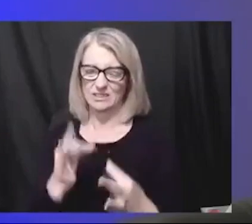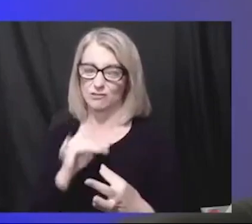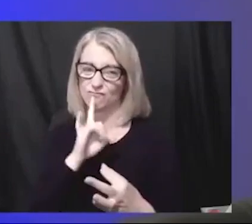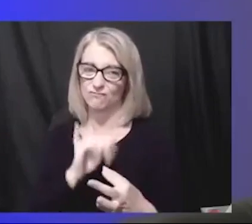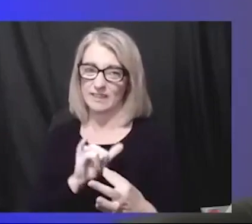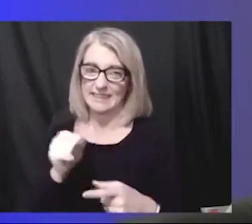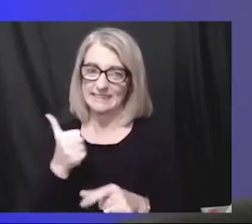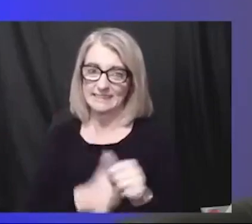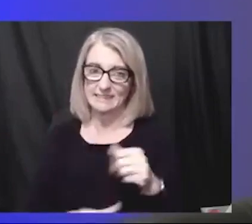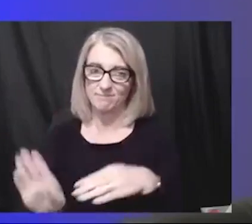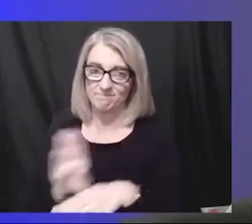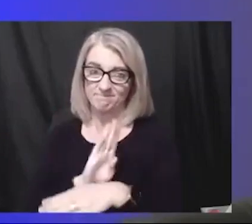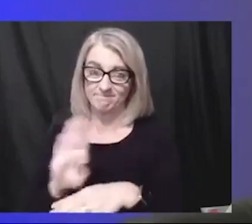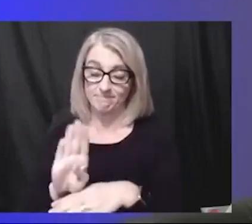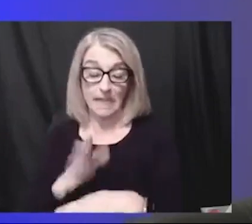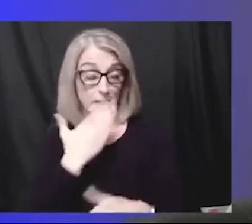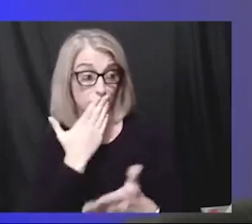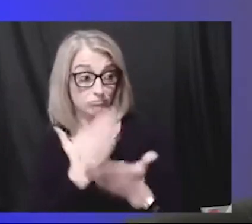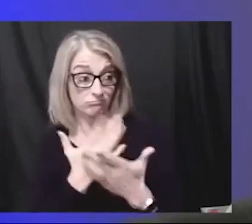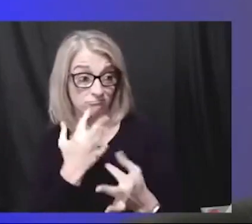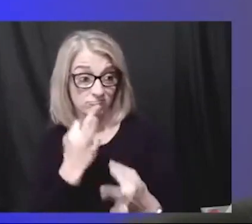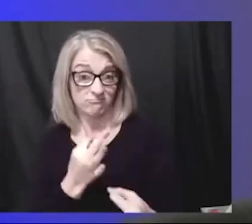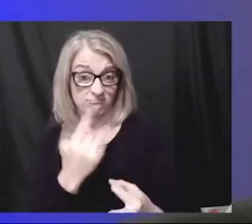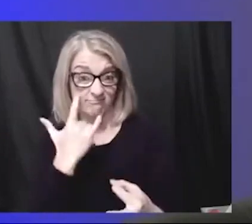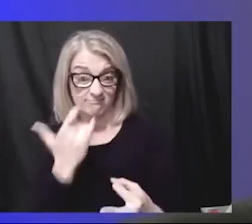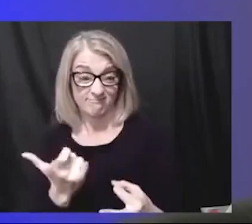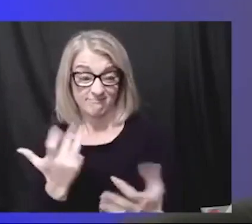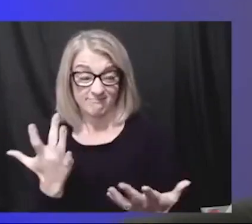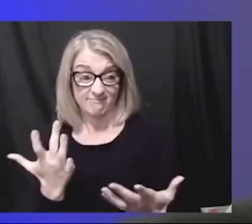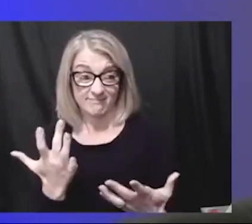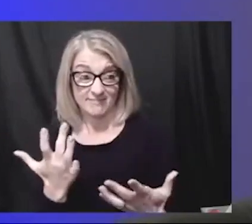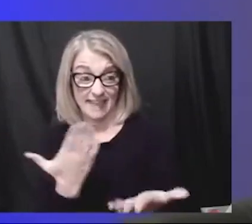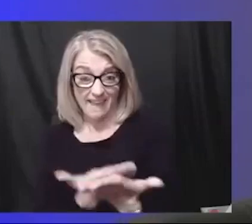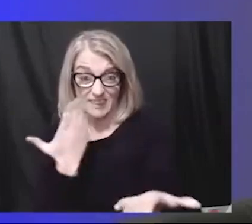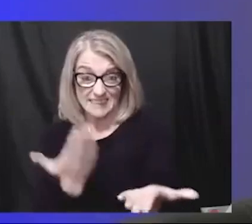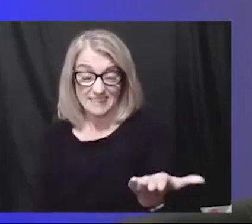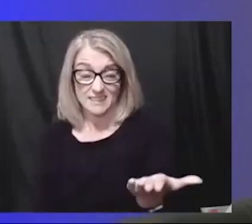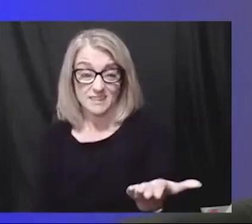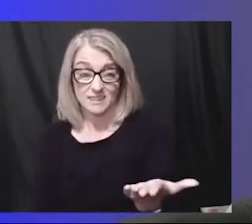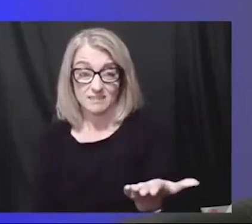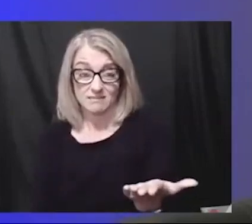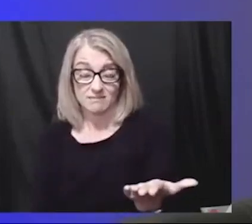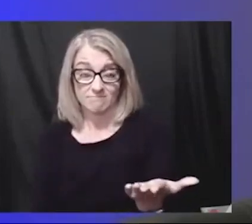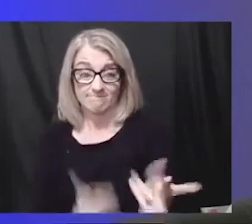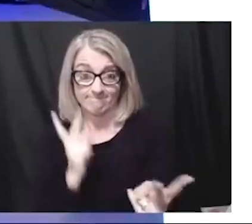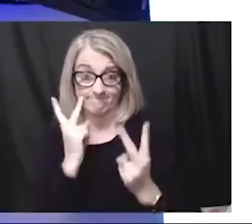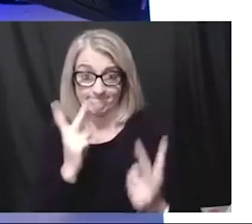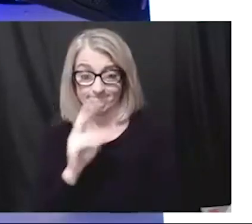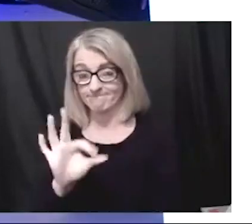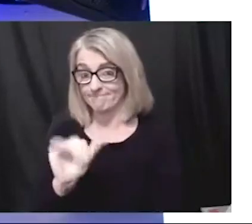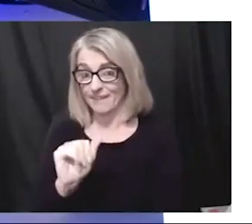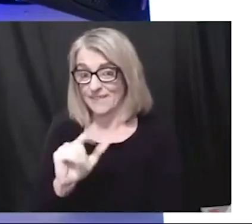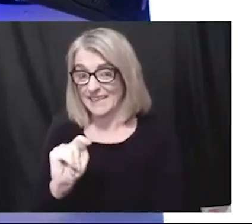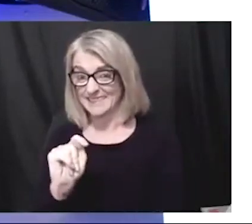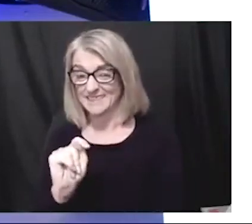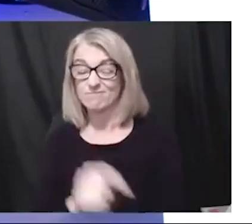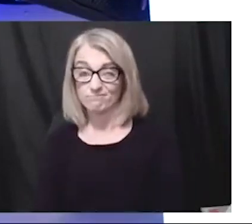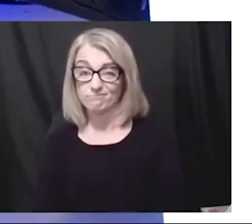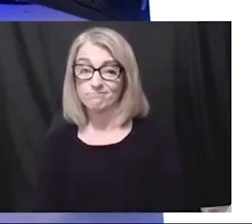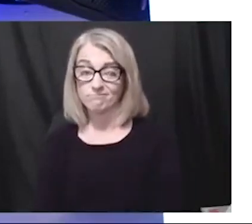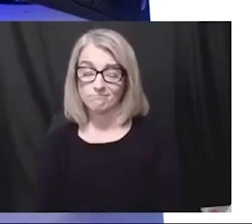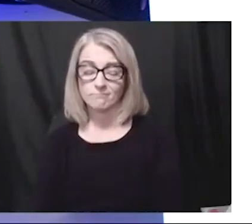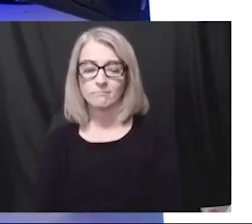unkind, unforgiving, unrelenting outcome of the choice to not make a